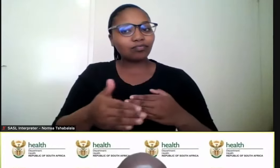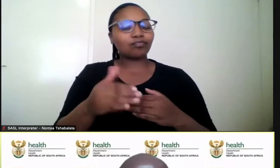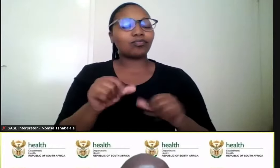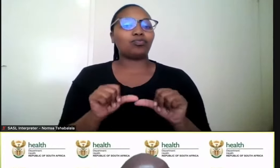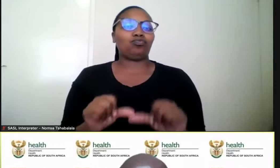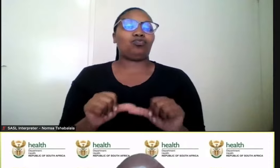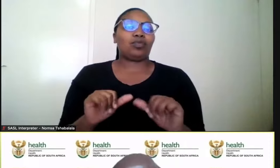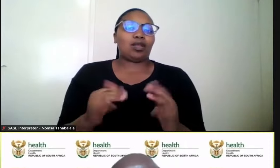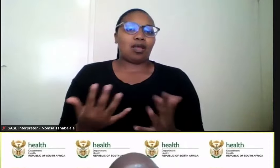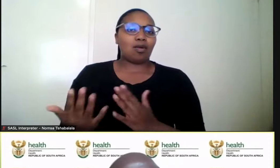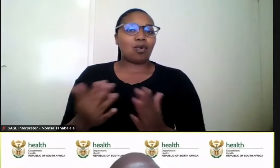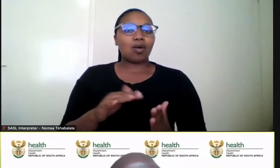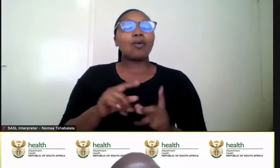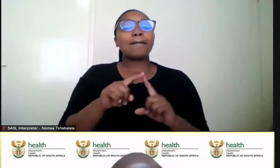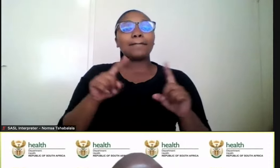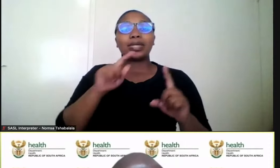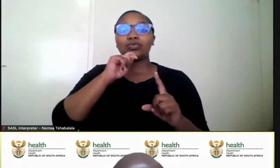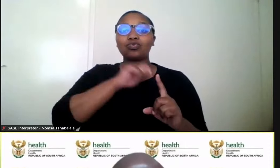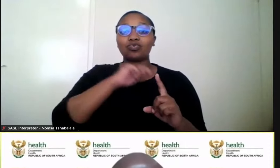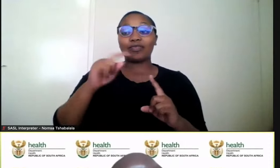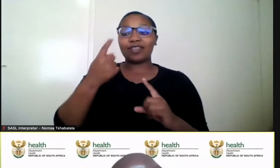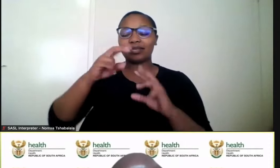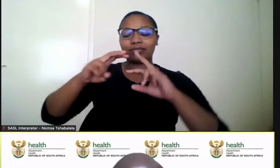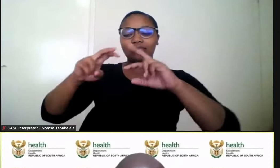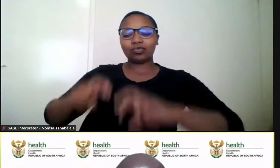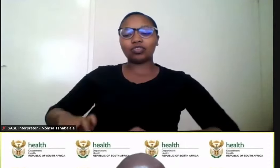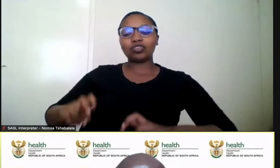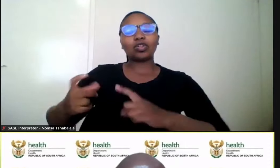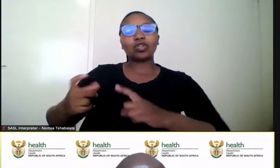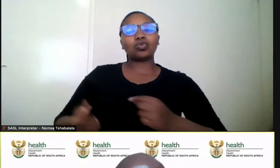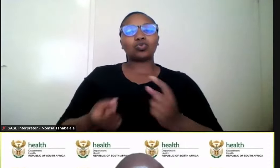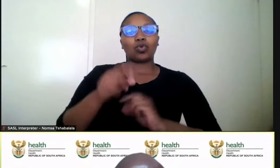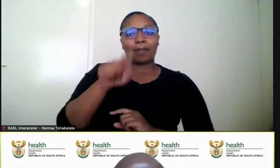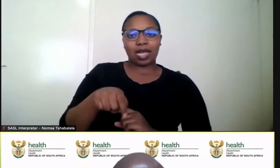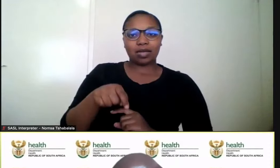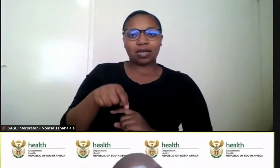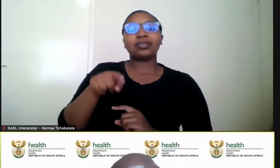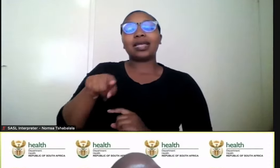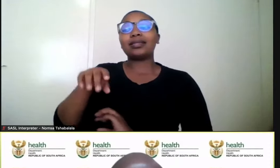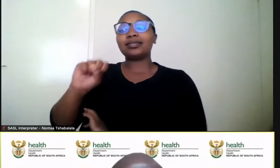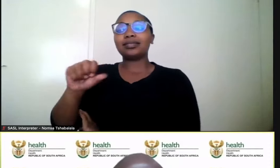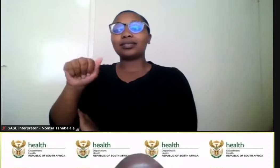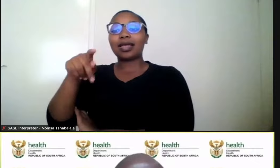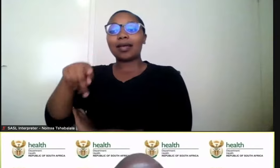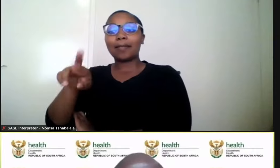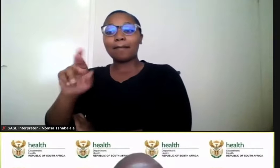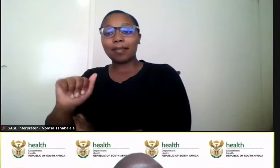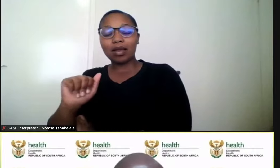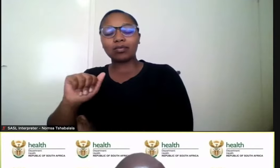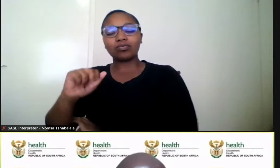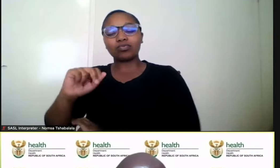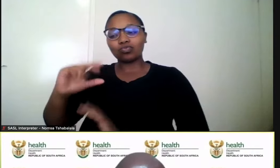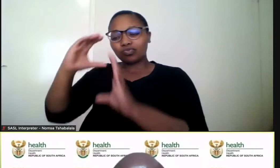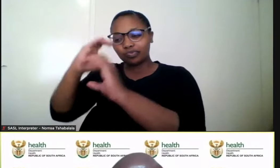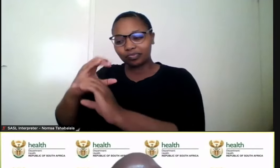trials have been done, information is submitted to SAPRA to look at safety